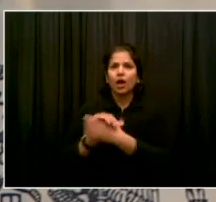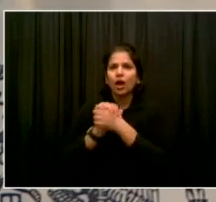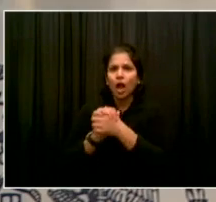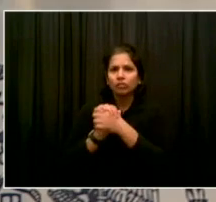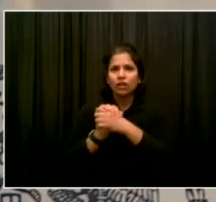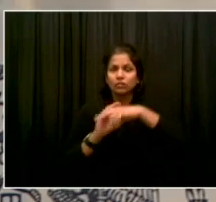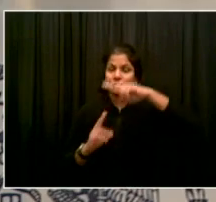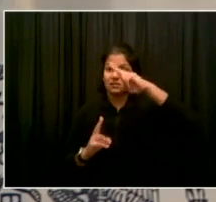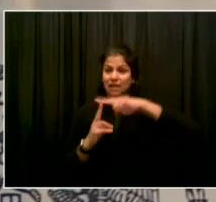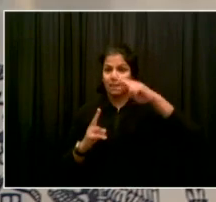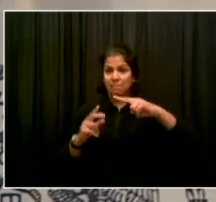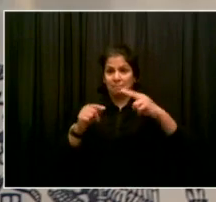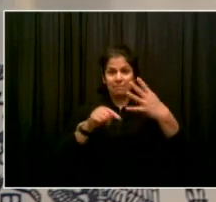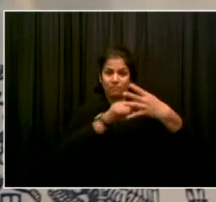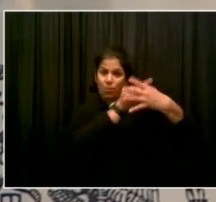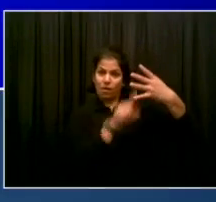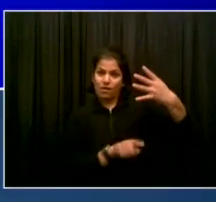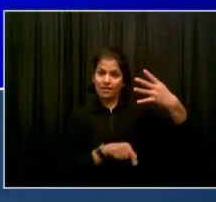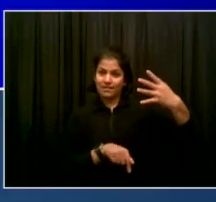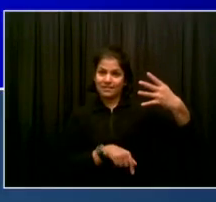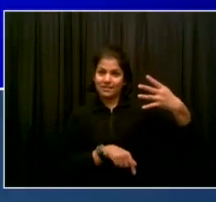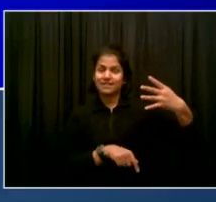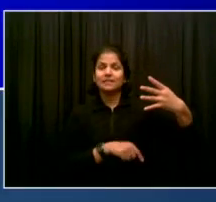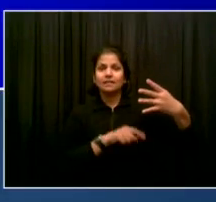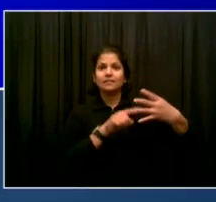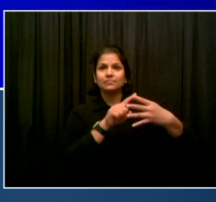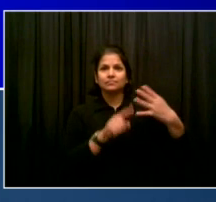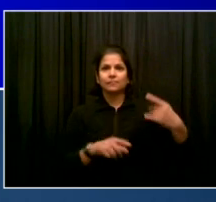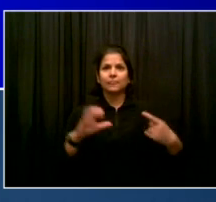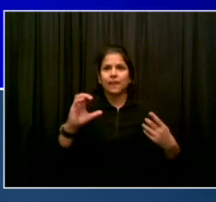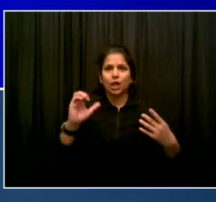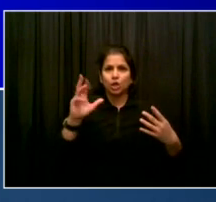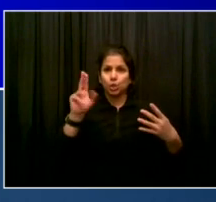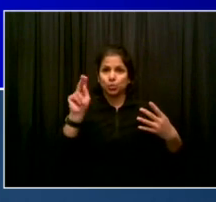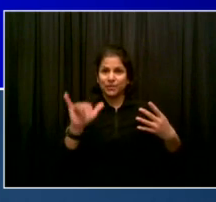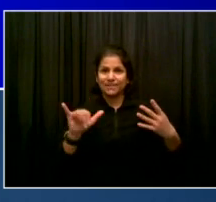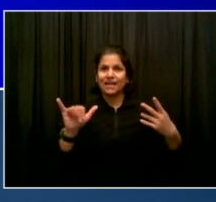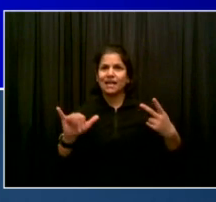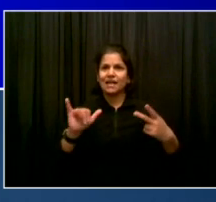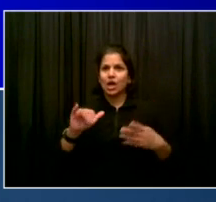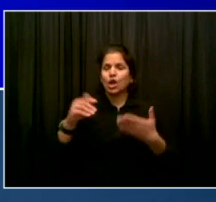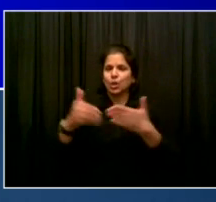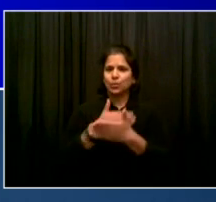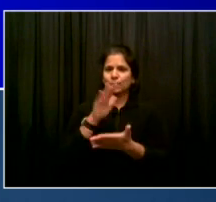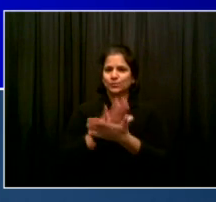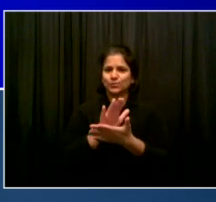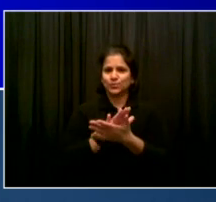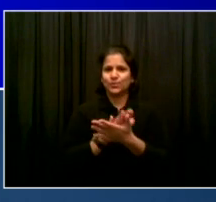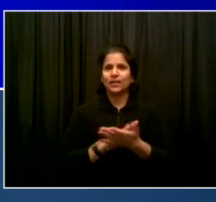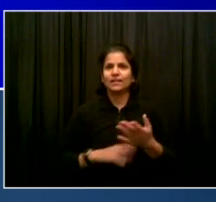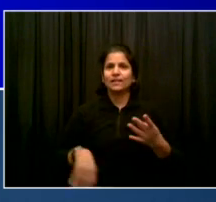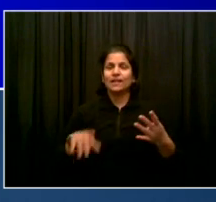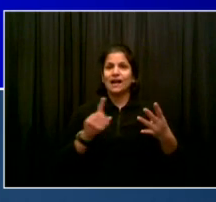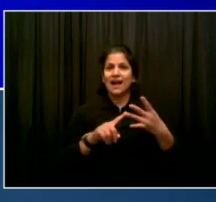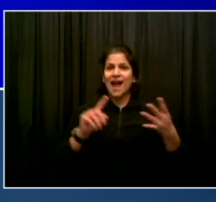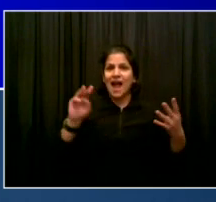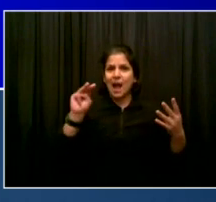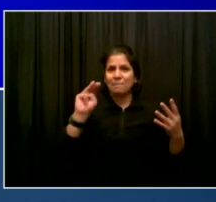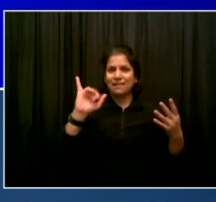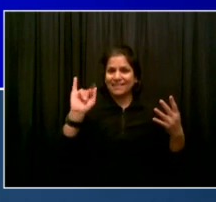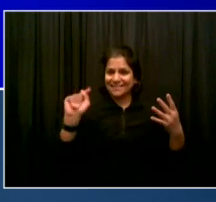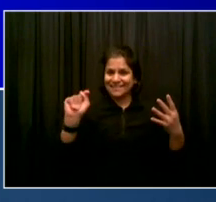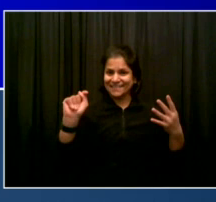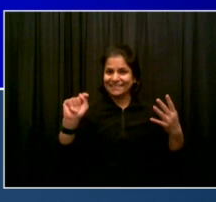the New School. With other partners, thank you for that great application. MIT has come in with a powerful application. Northeastern